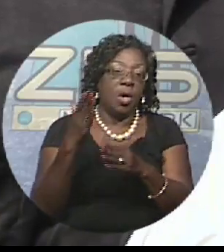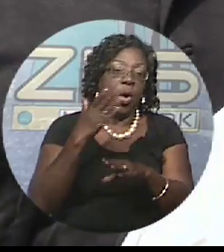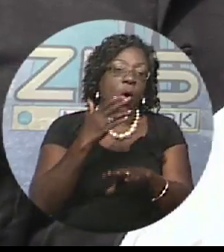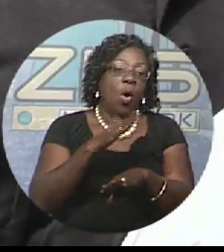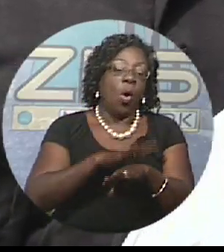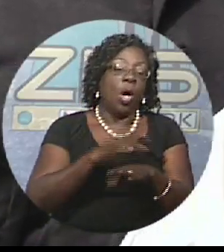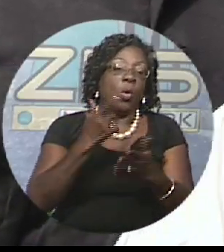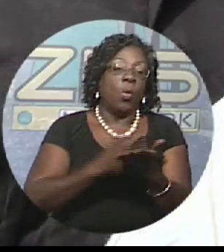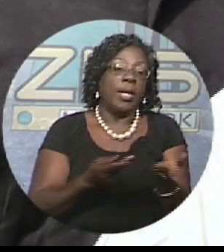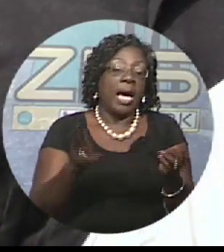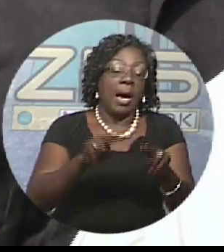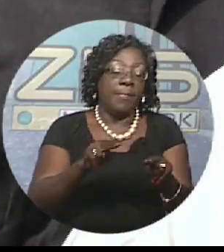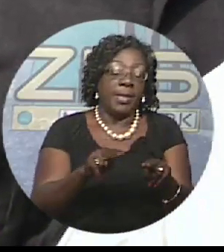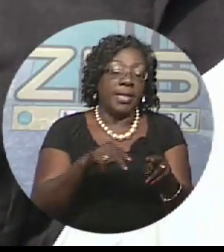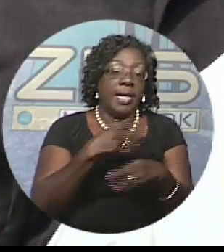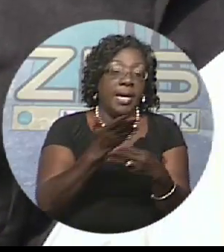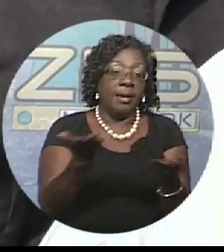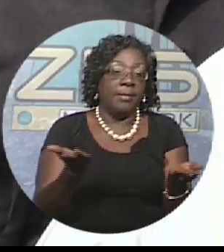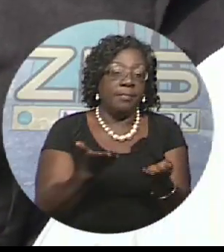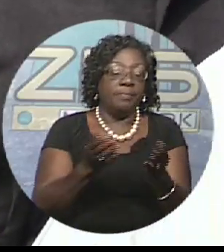circumstances surrounding this incident.